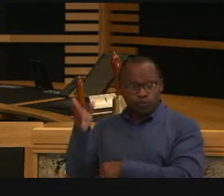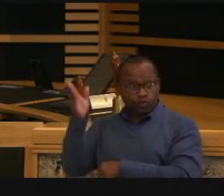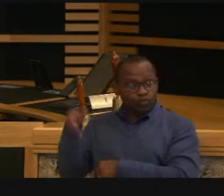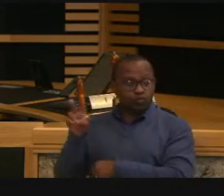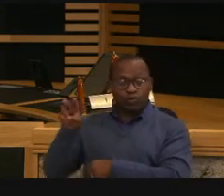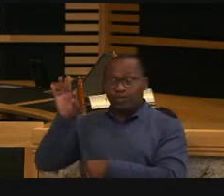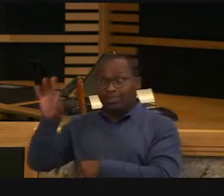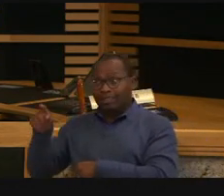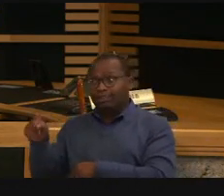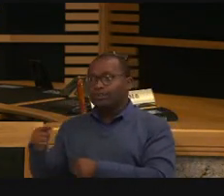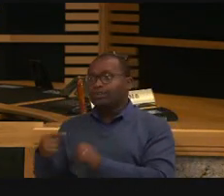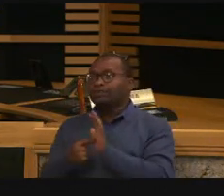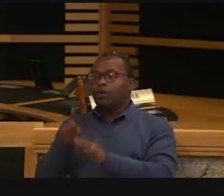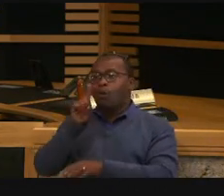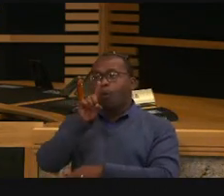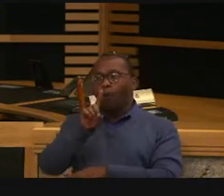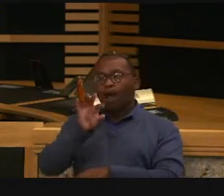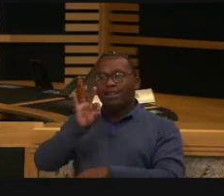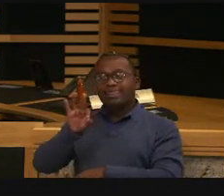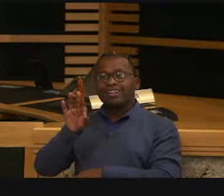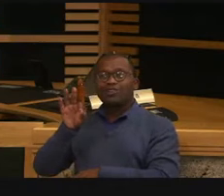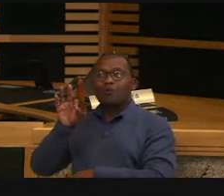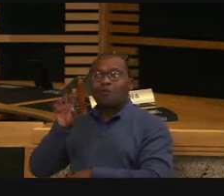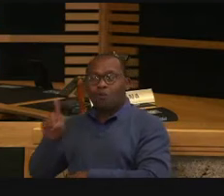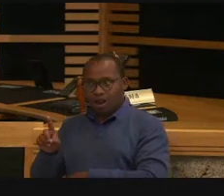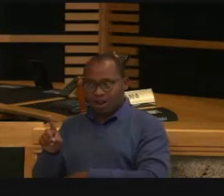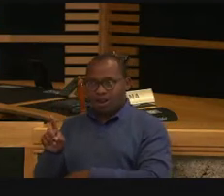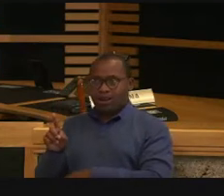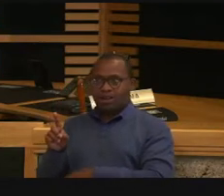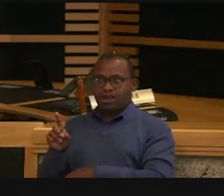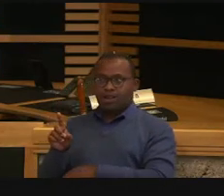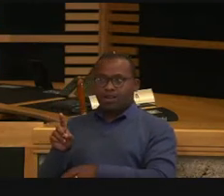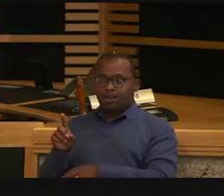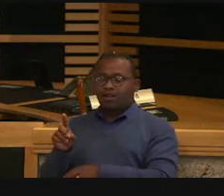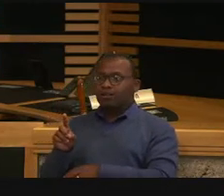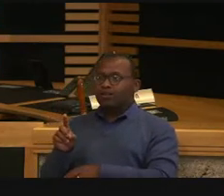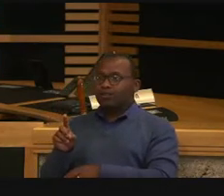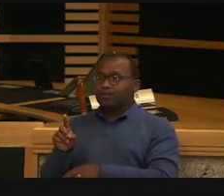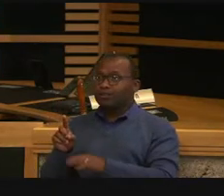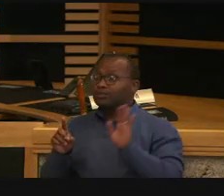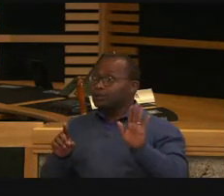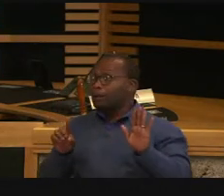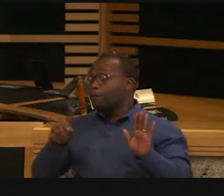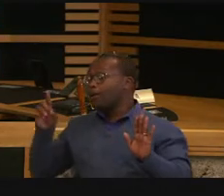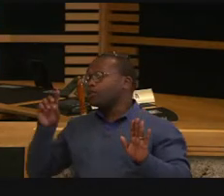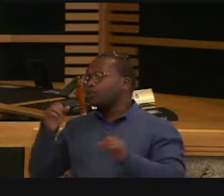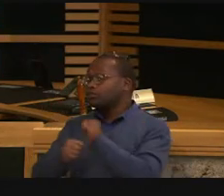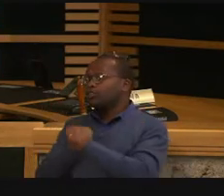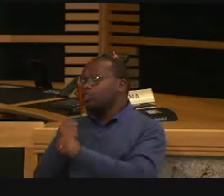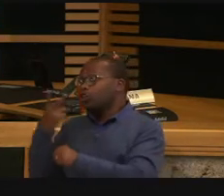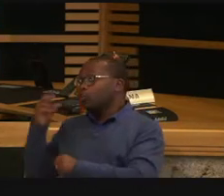2022-23 was 131 compared to 207 in the year